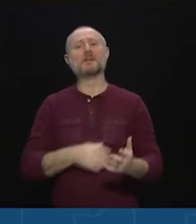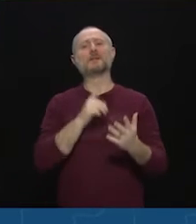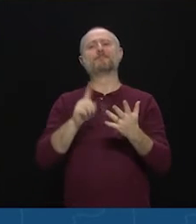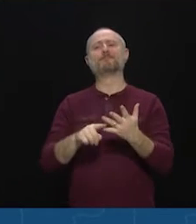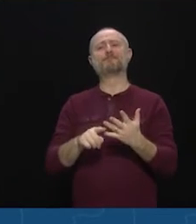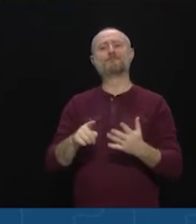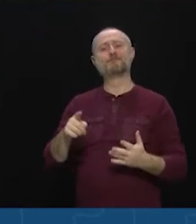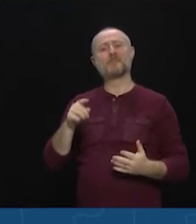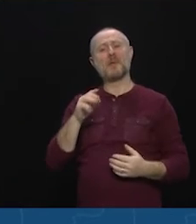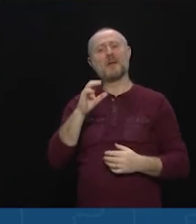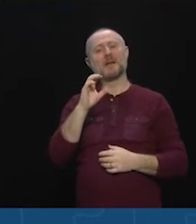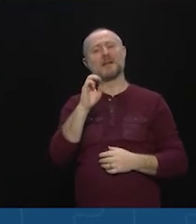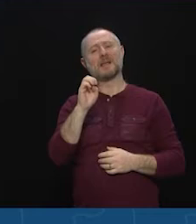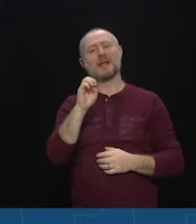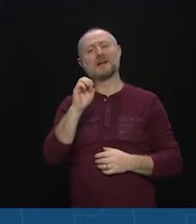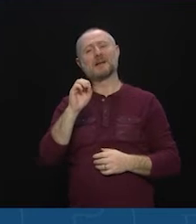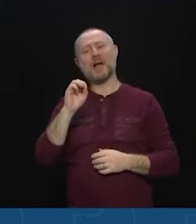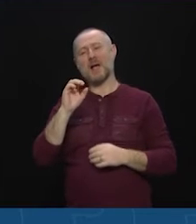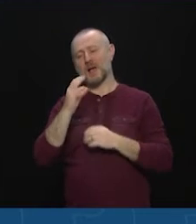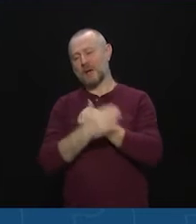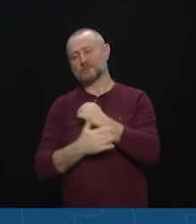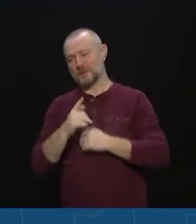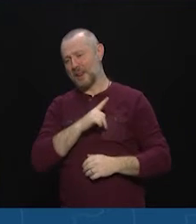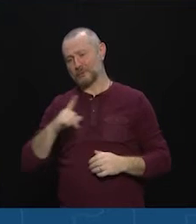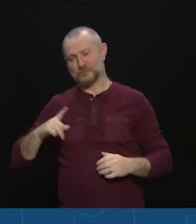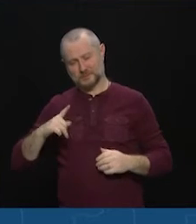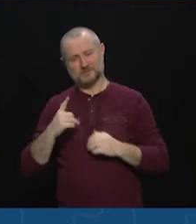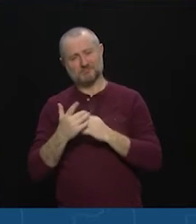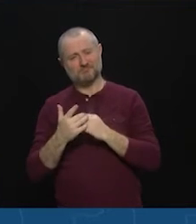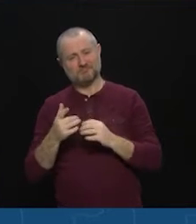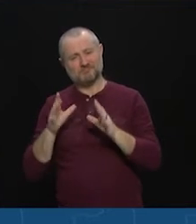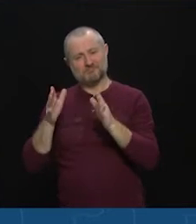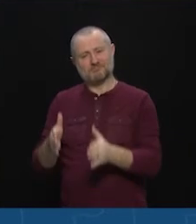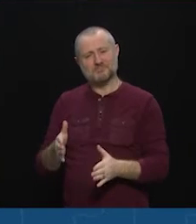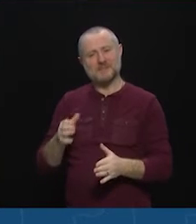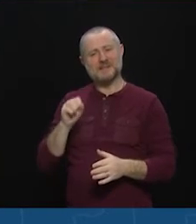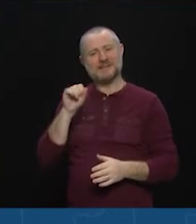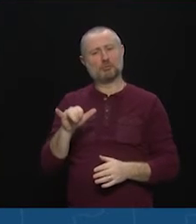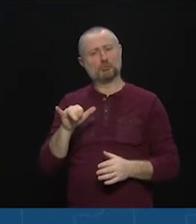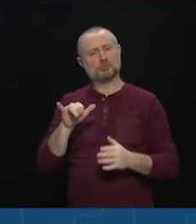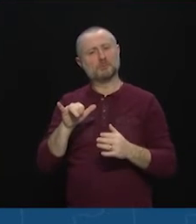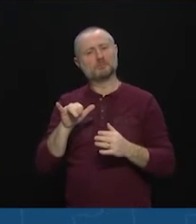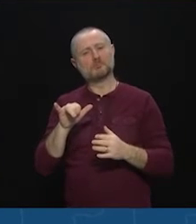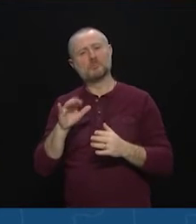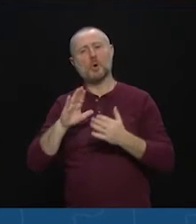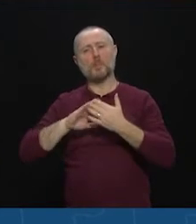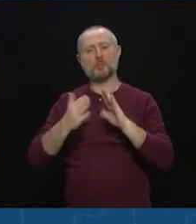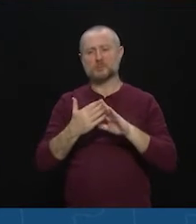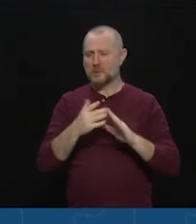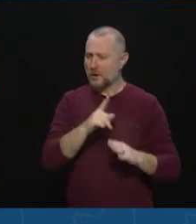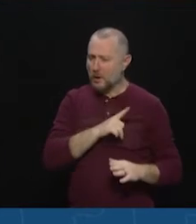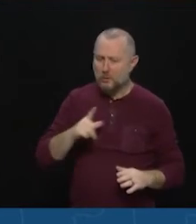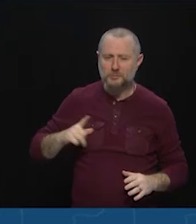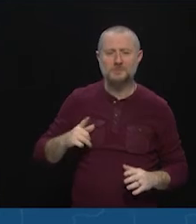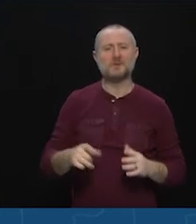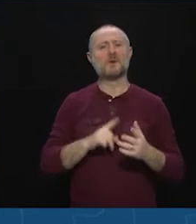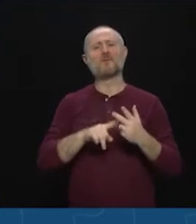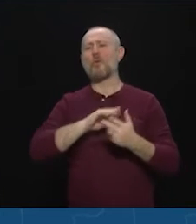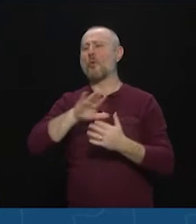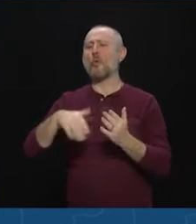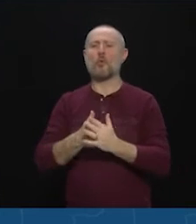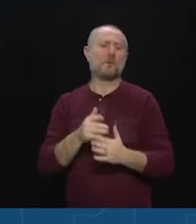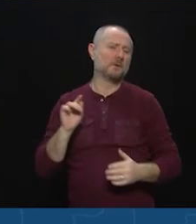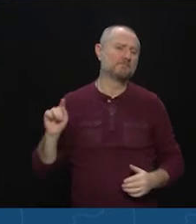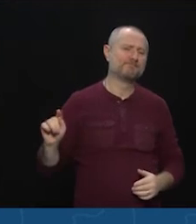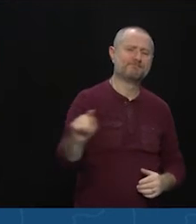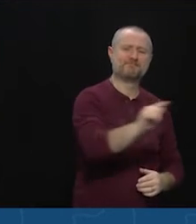Onondaga County, Councilor Jen Schultz from Syracuse Common Council, and all of their elected leaders here, because You have been incredible during this pandemic,